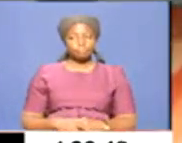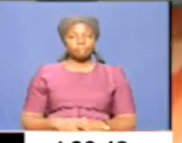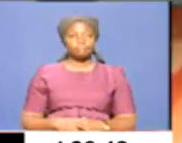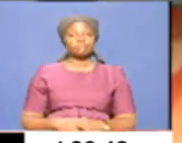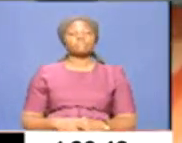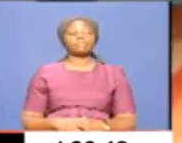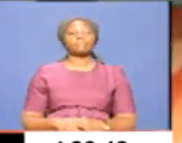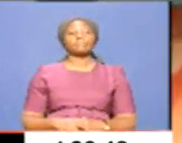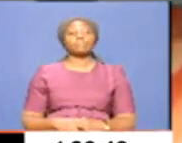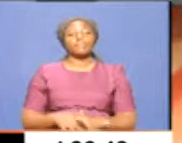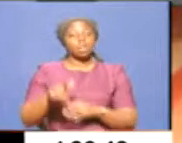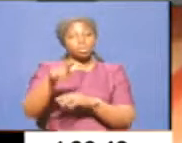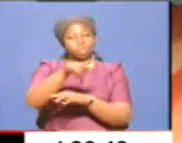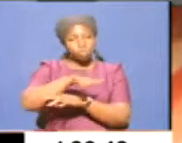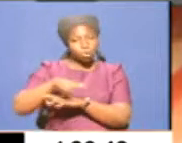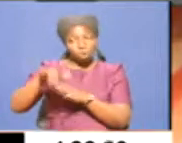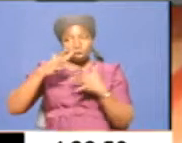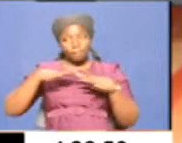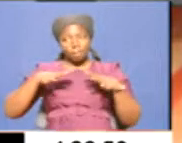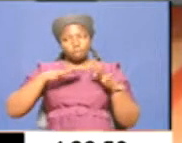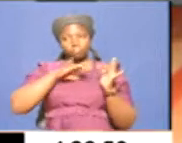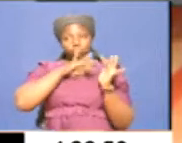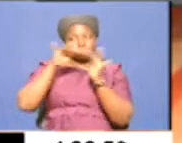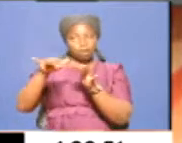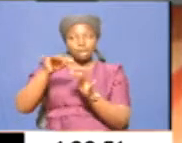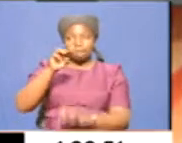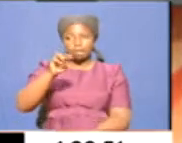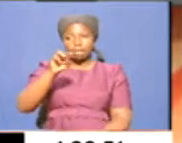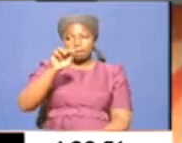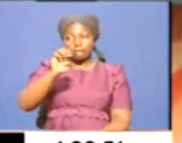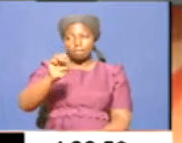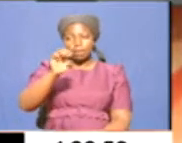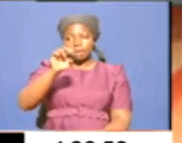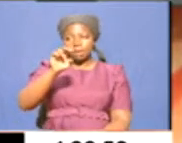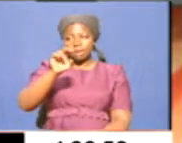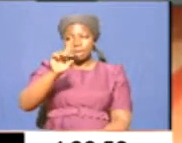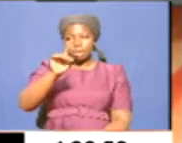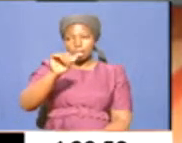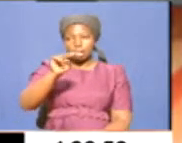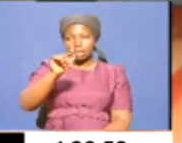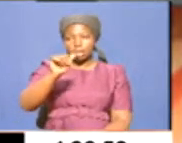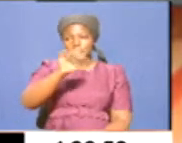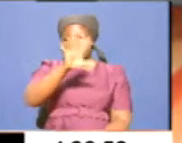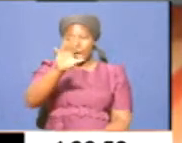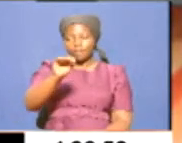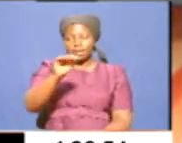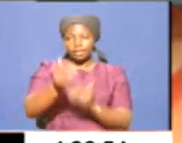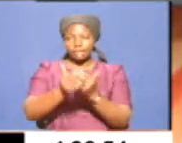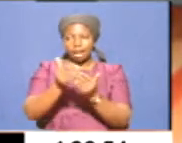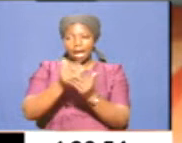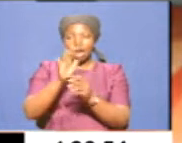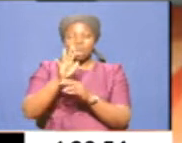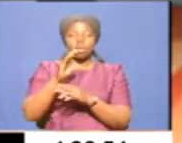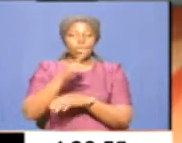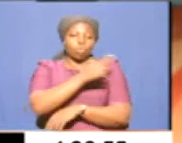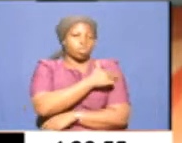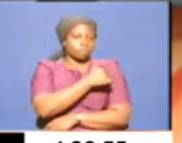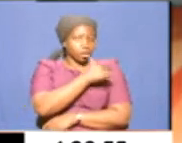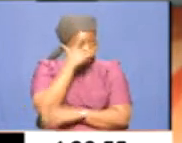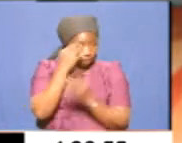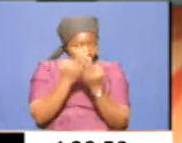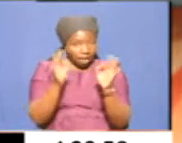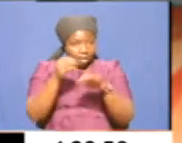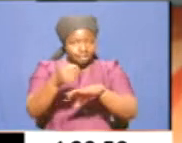Of locals have flocked Medanta Africa Hospital for free cancer screening. The hospital's chief executive officer, Vikas